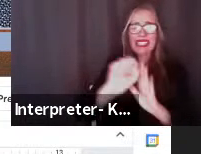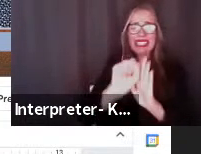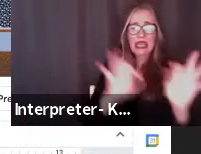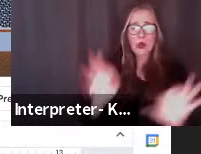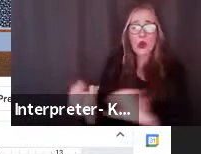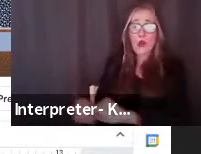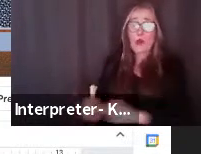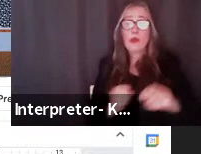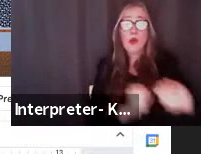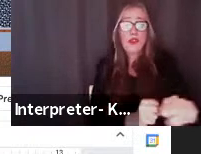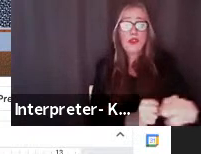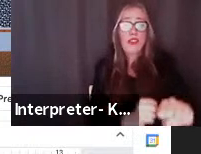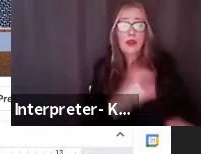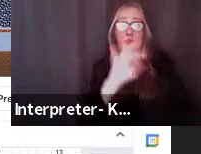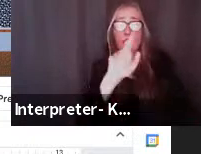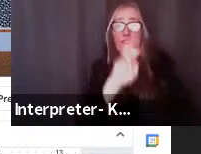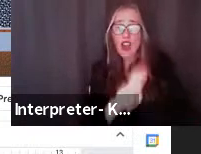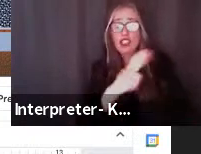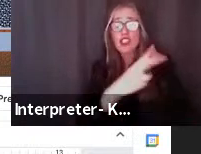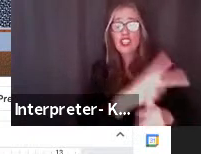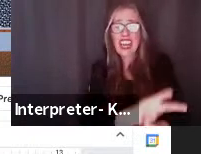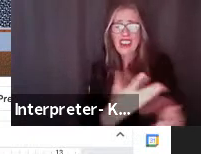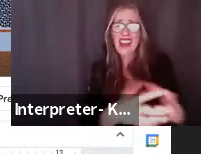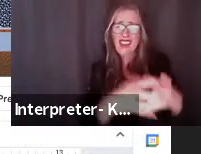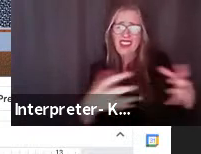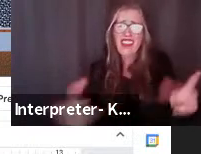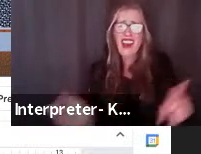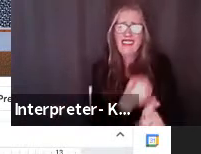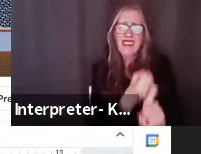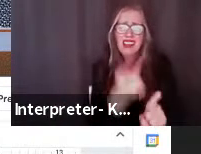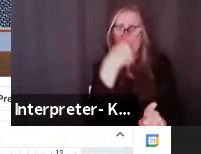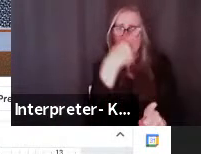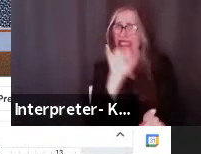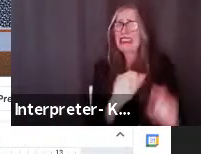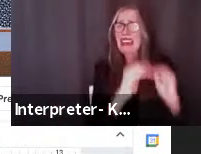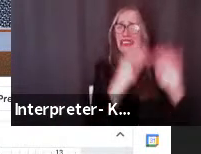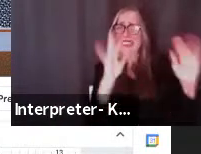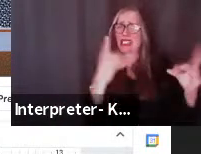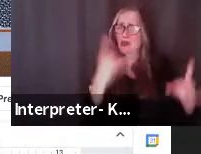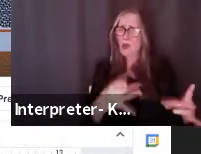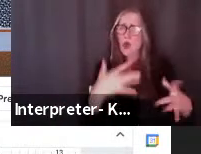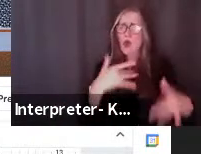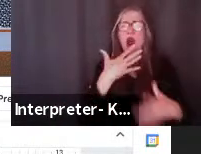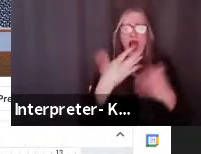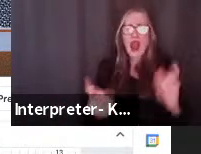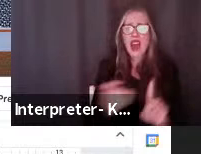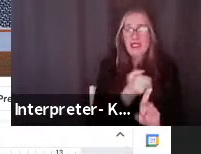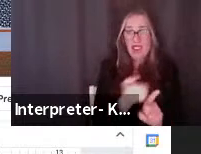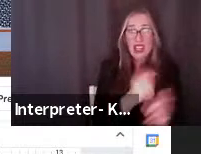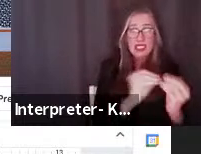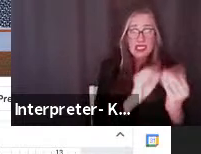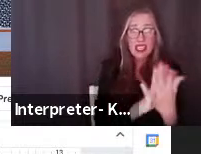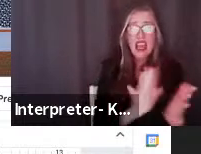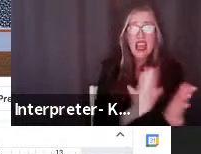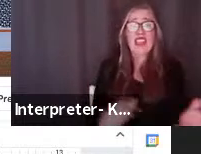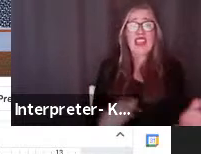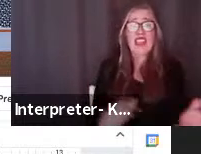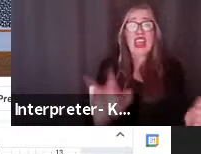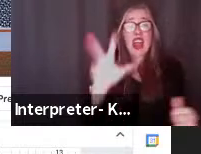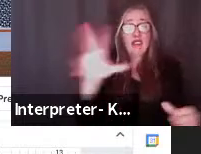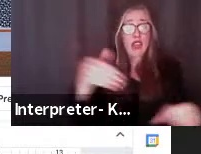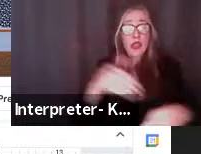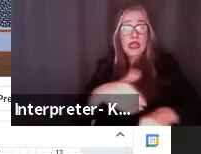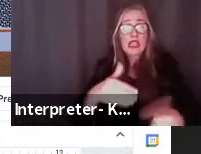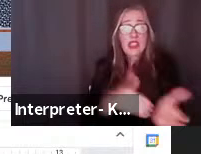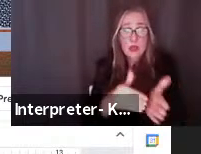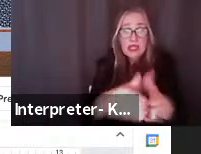they're exposed to very high levels of violence because that system has high levels of violence they have a three times higher rate of